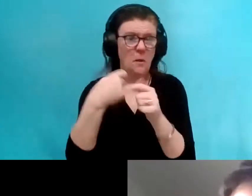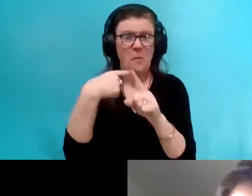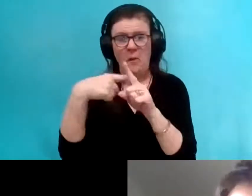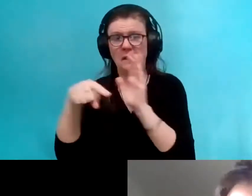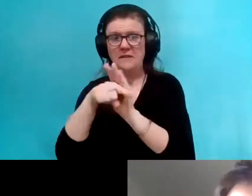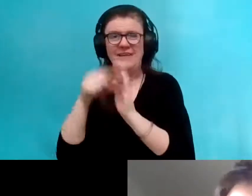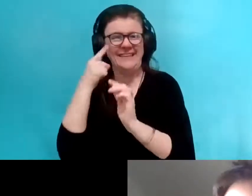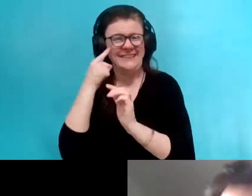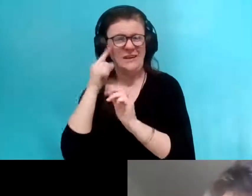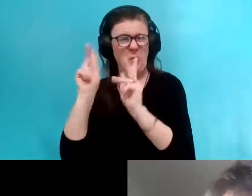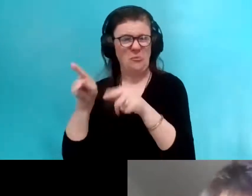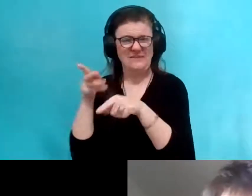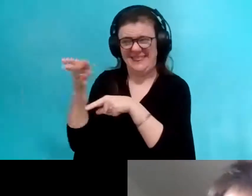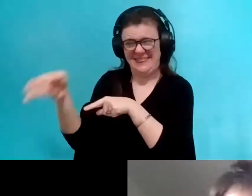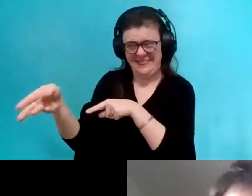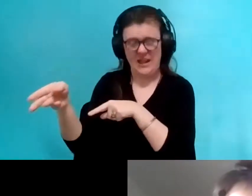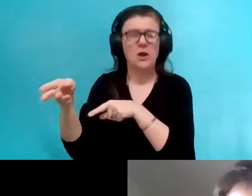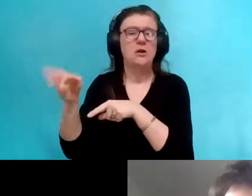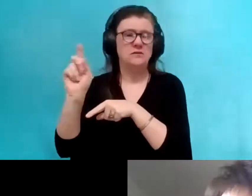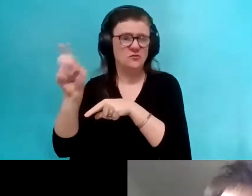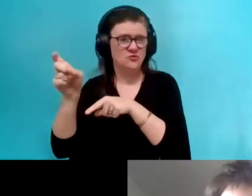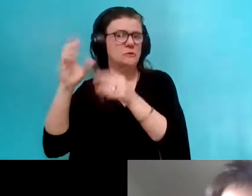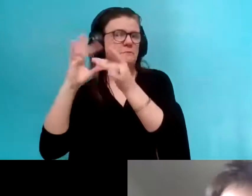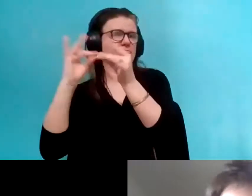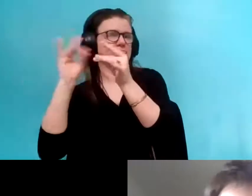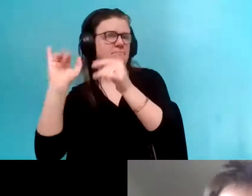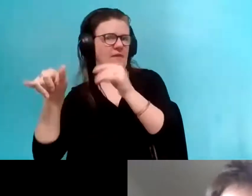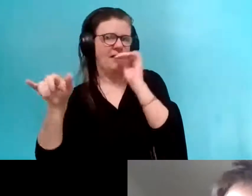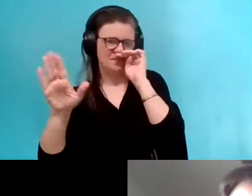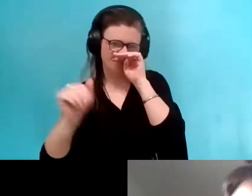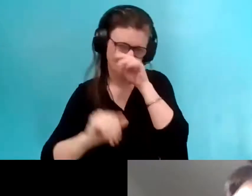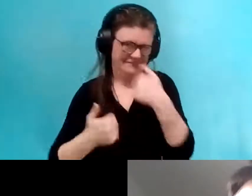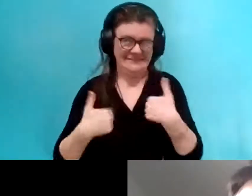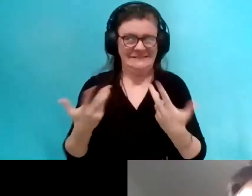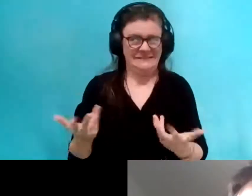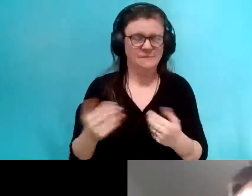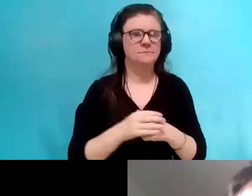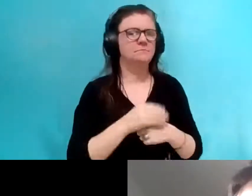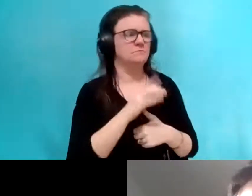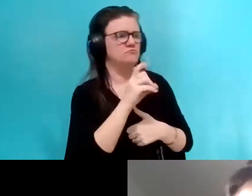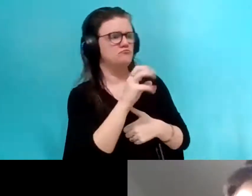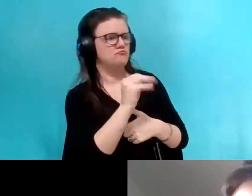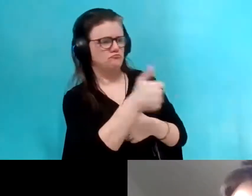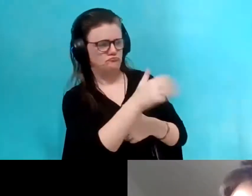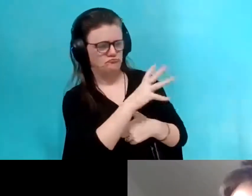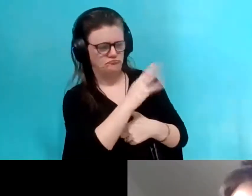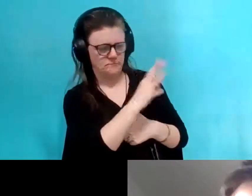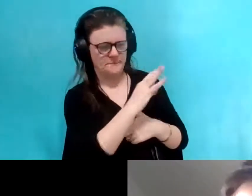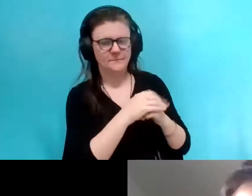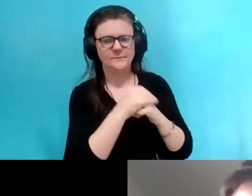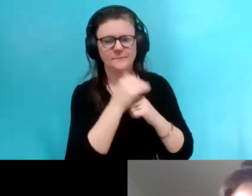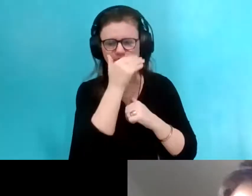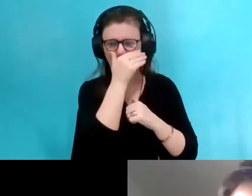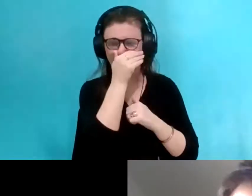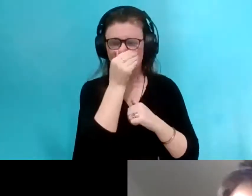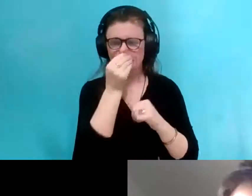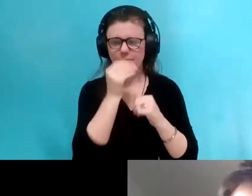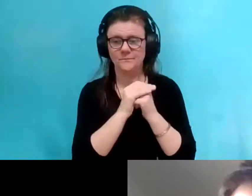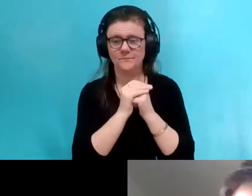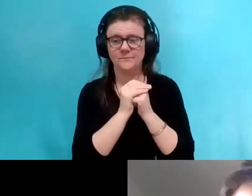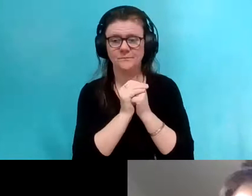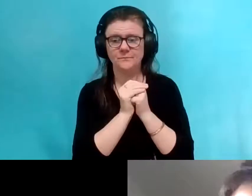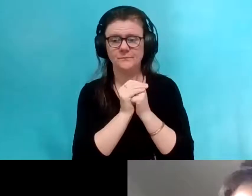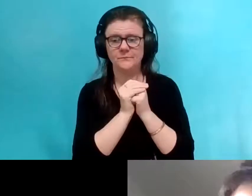presenter who's in context to give you a bit more information. Yeah, that's totally fair enough. With